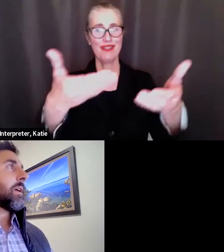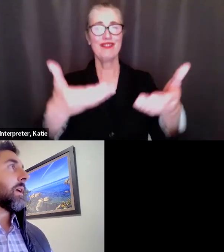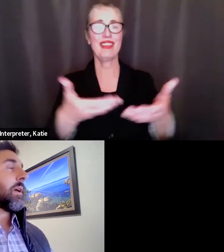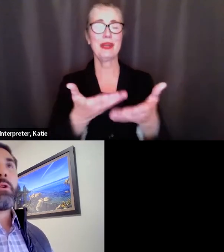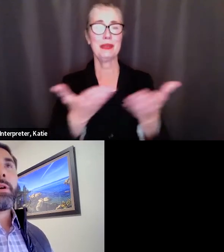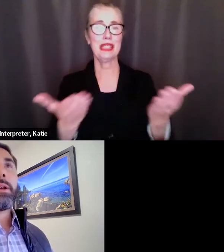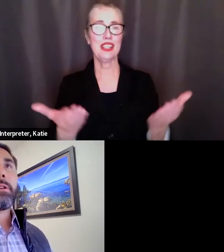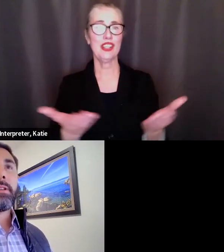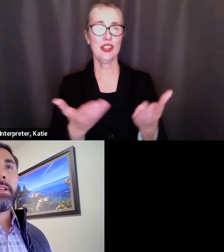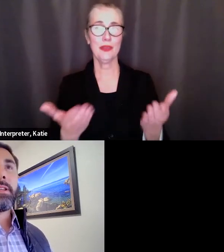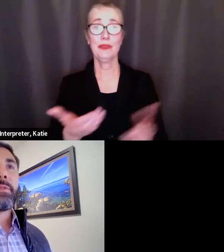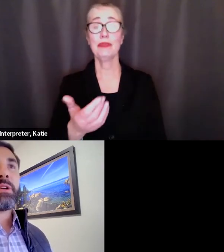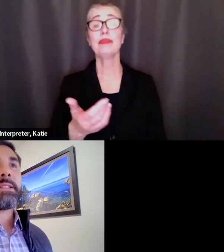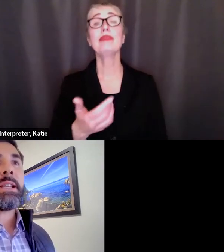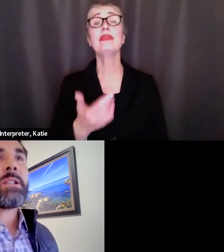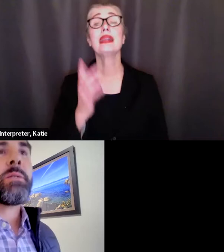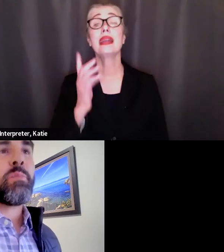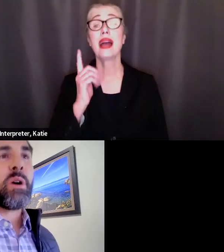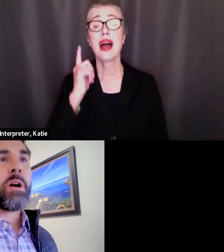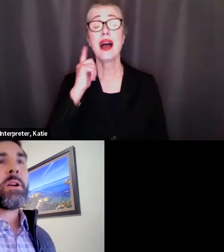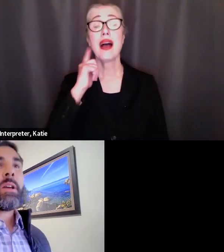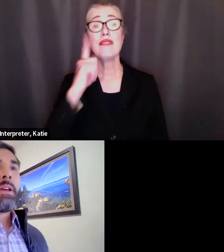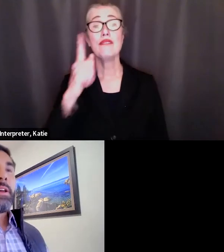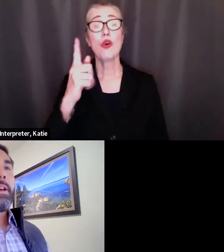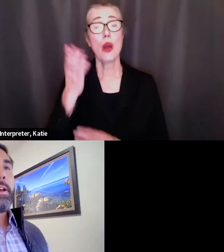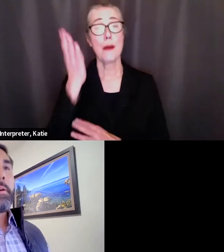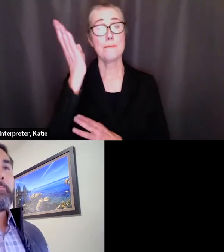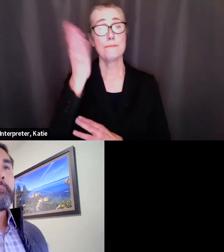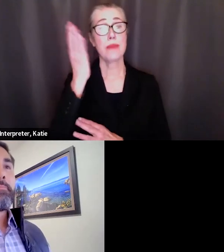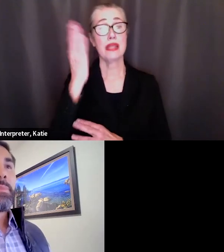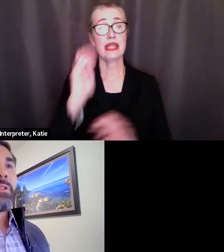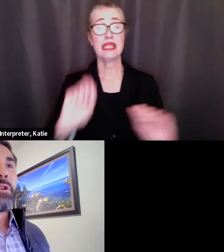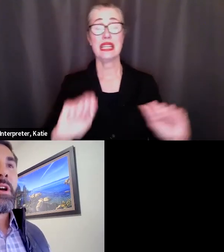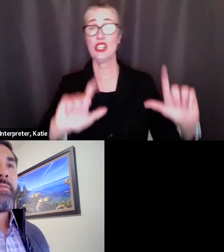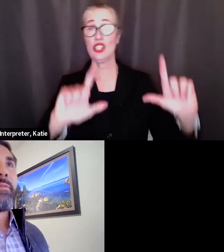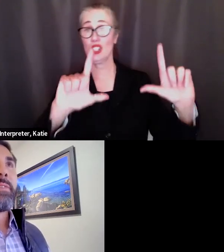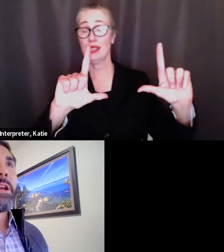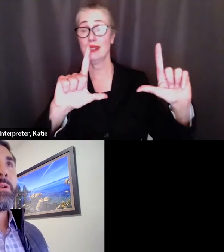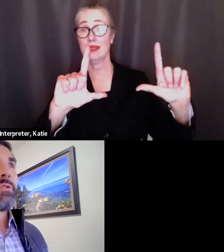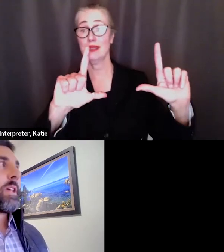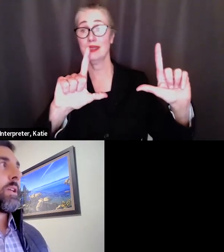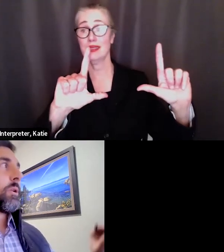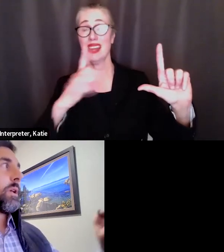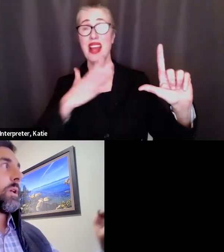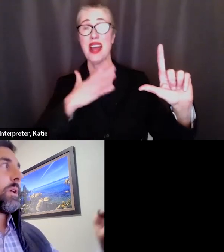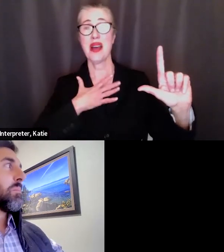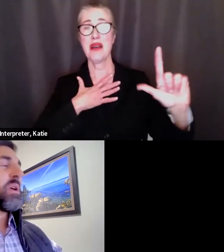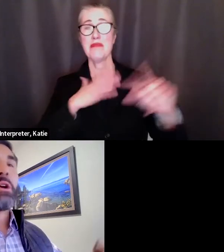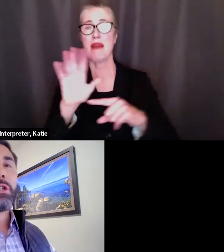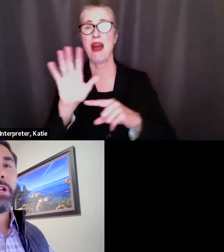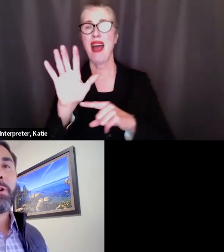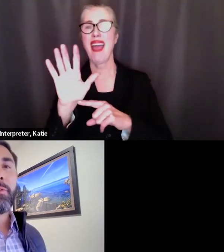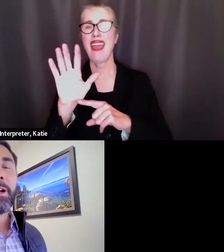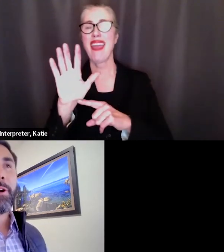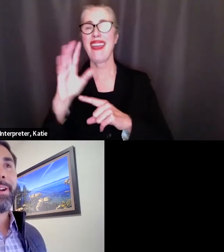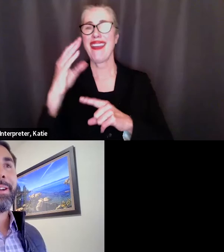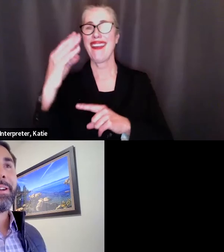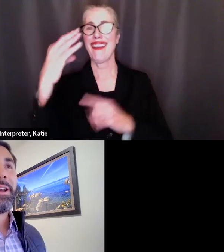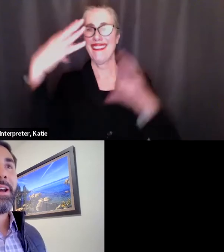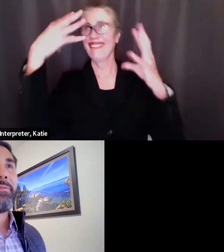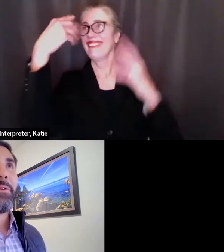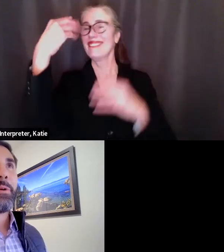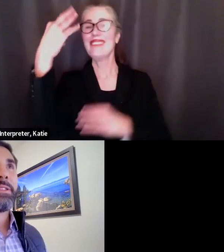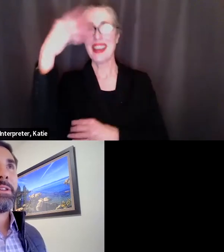i am going to at least for the presentation part um turn off my video so i can look at my bigger sheet over here